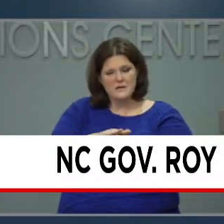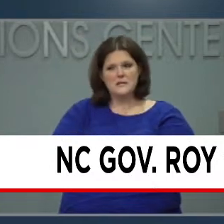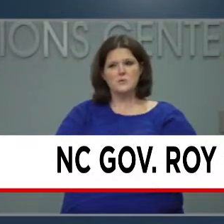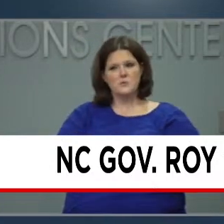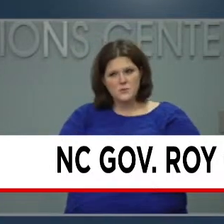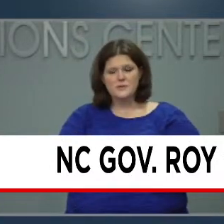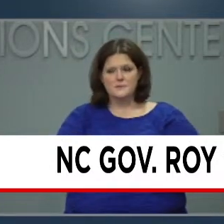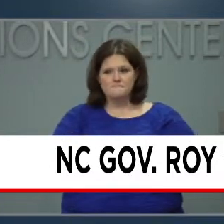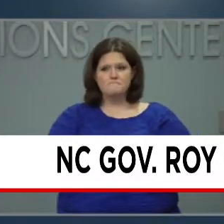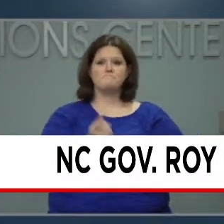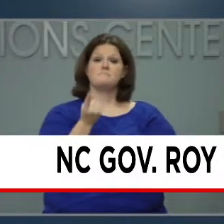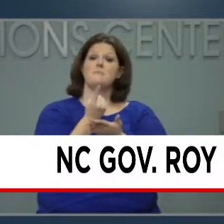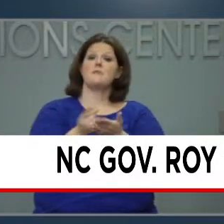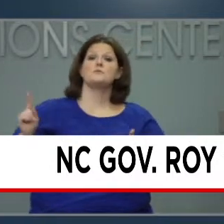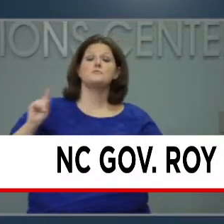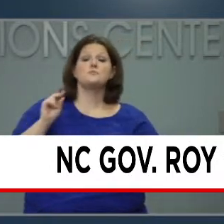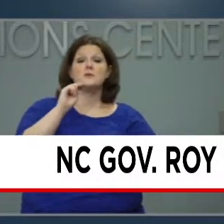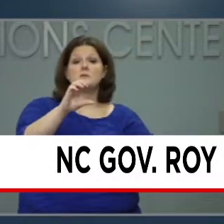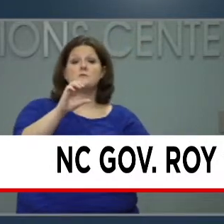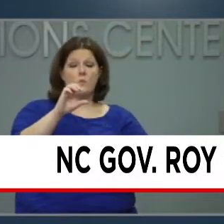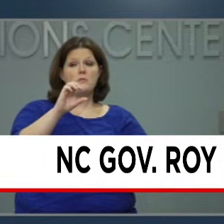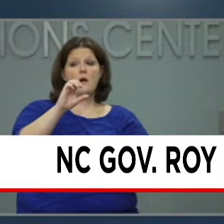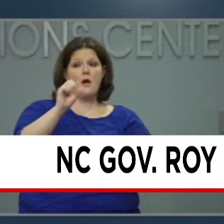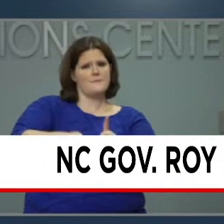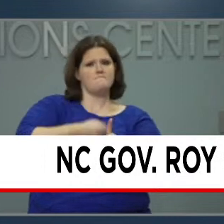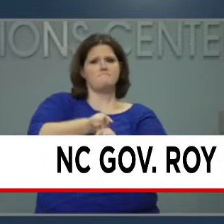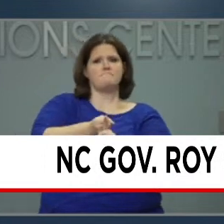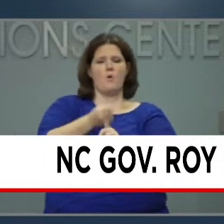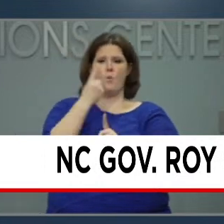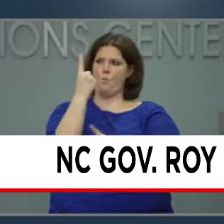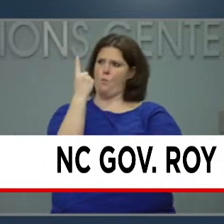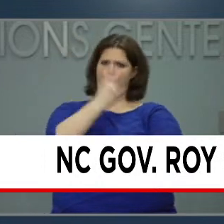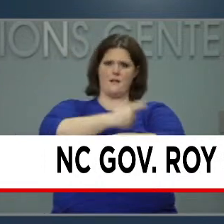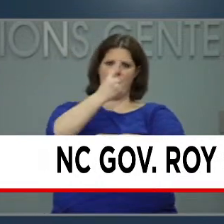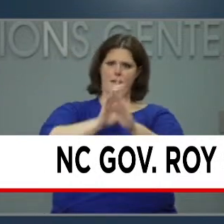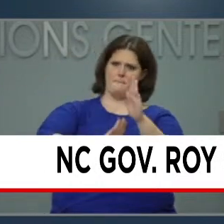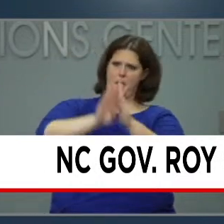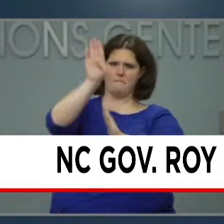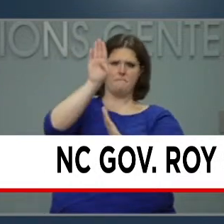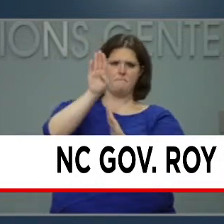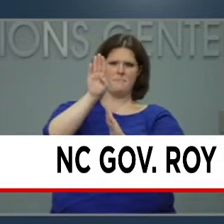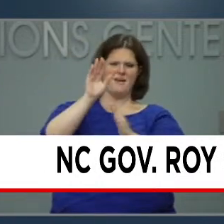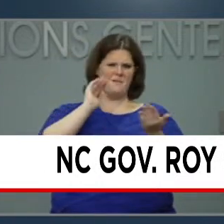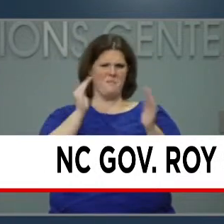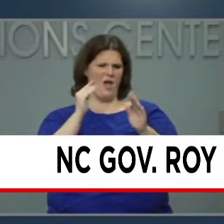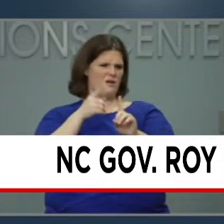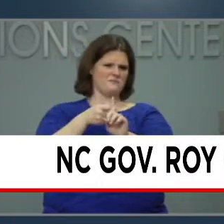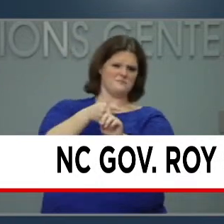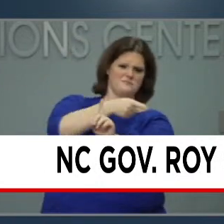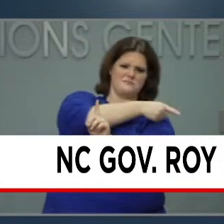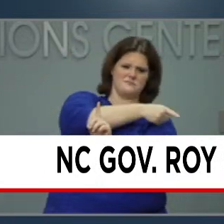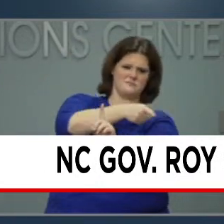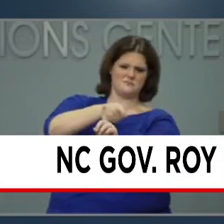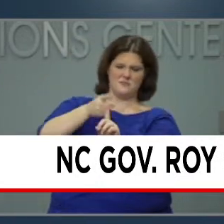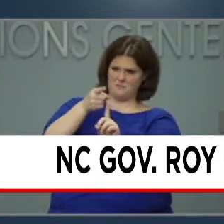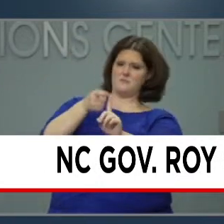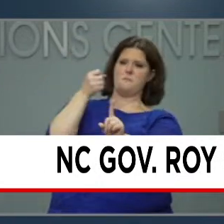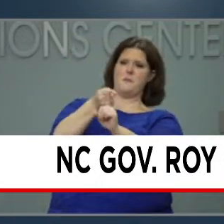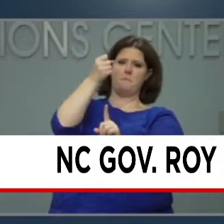week, North Carolina experienced the largest single-day jump in ICU admissions since the beginning of the